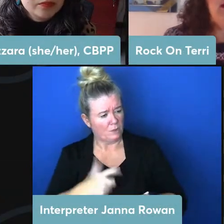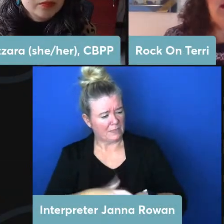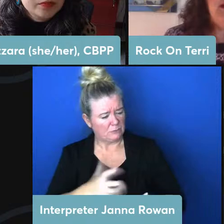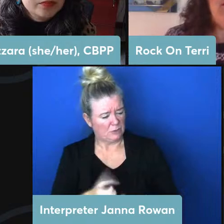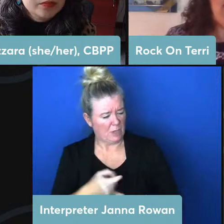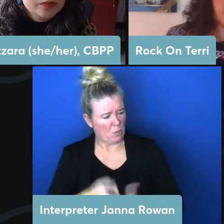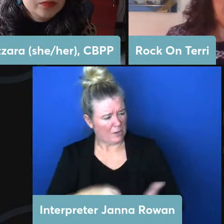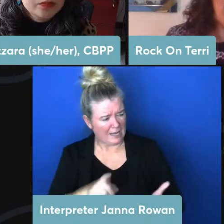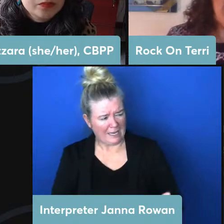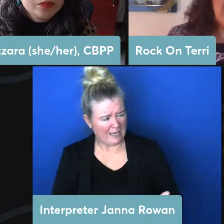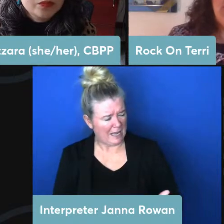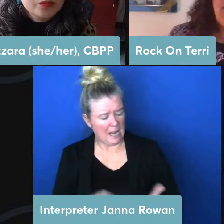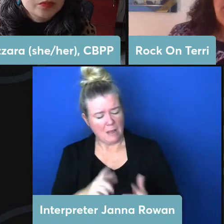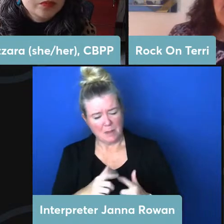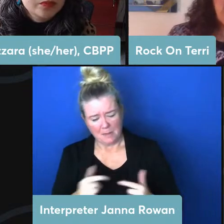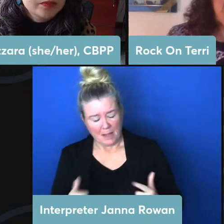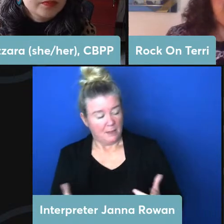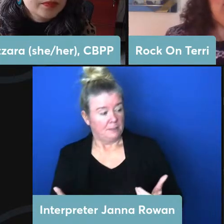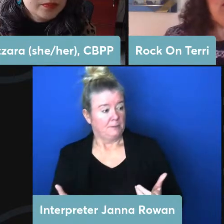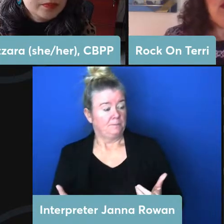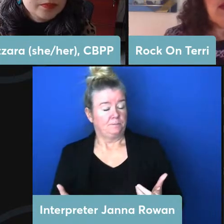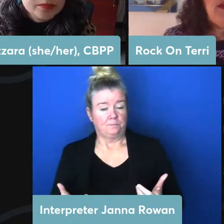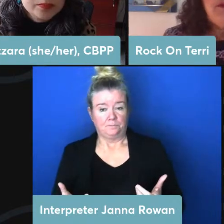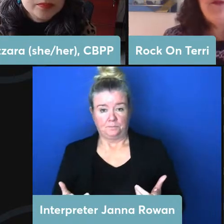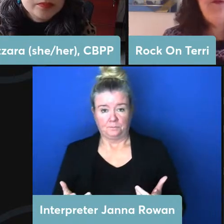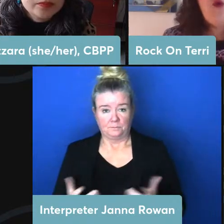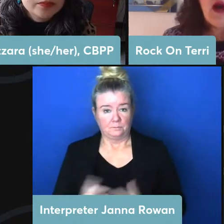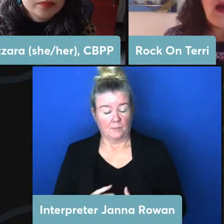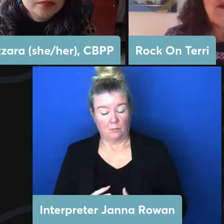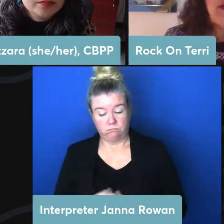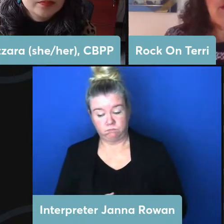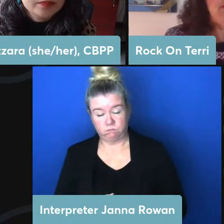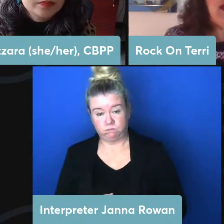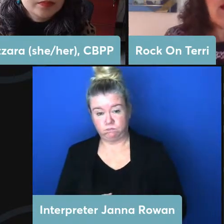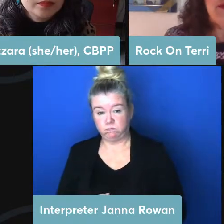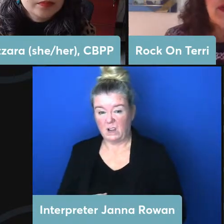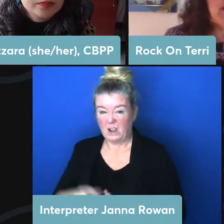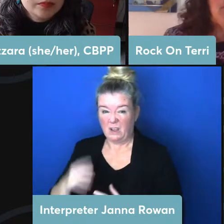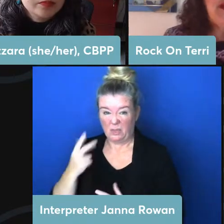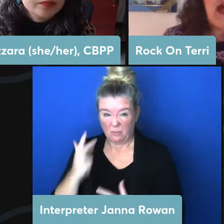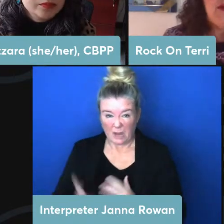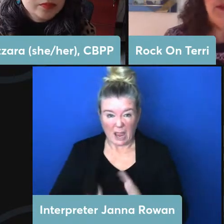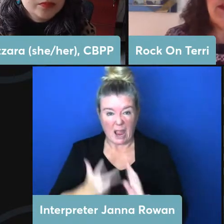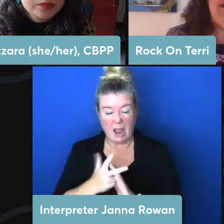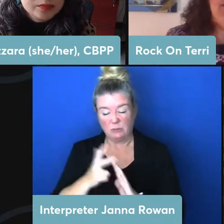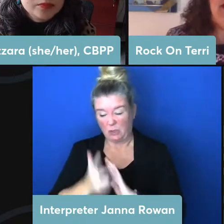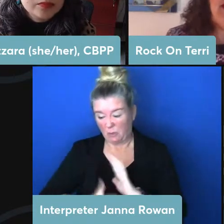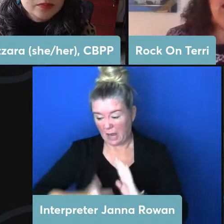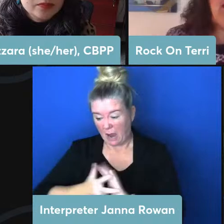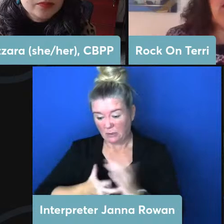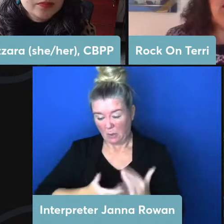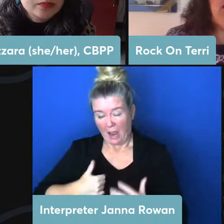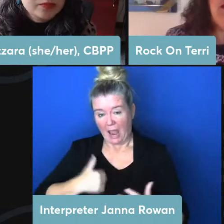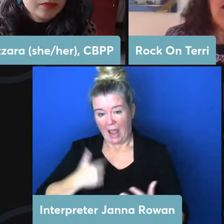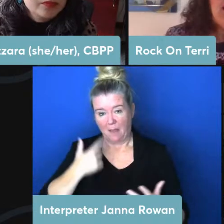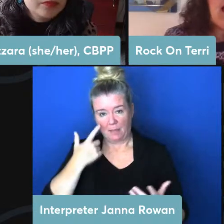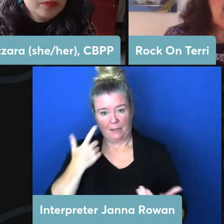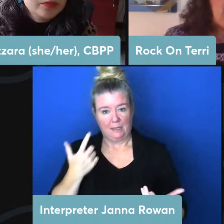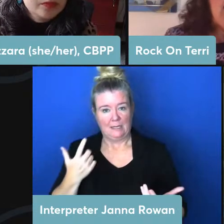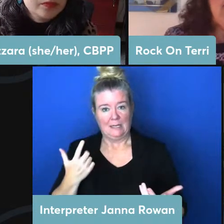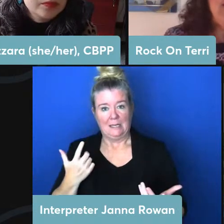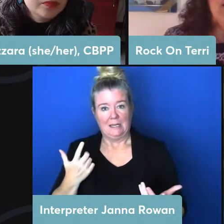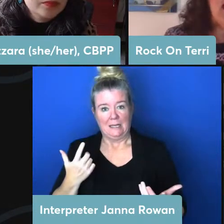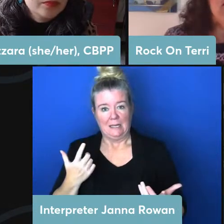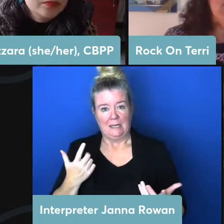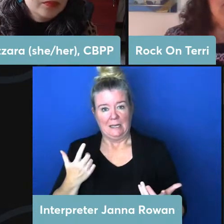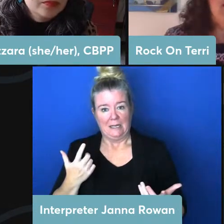what I needed and blah, blah, blah, you know, and it was 4 hours, you know, 3 hours, Terri, 3 hours. And I'm like,